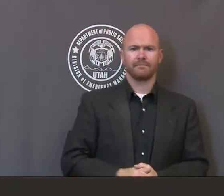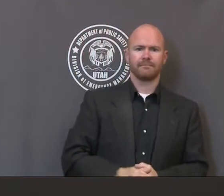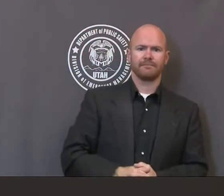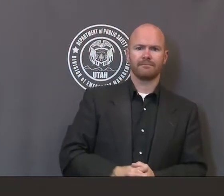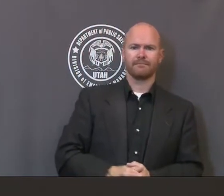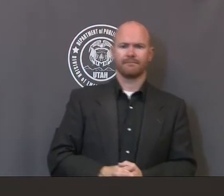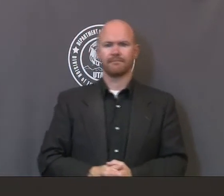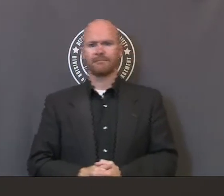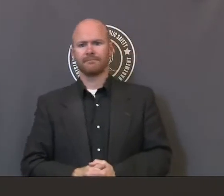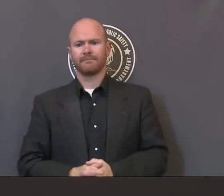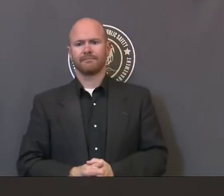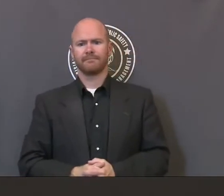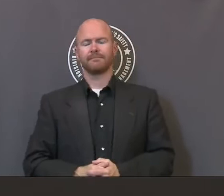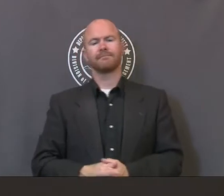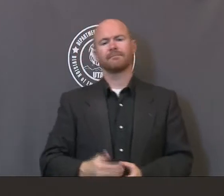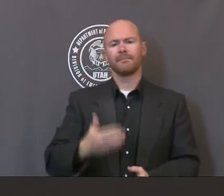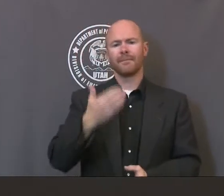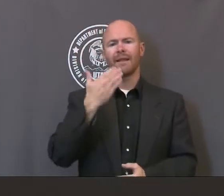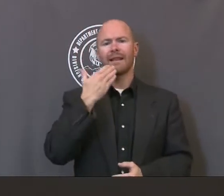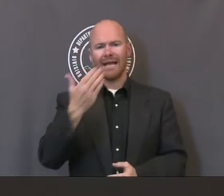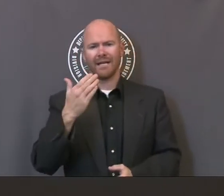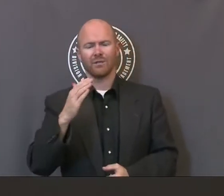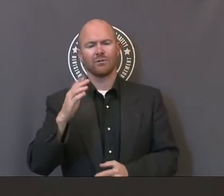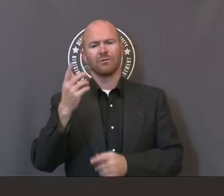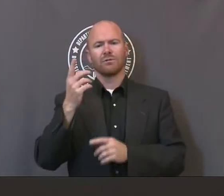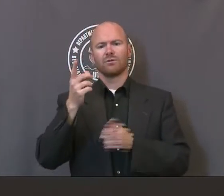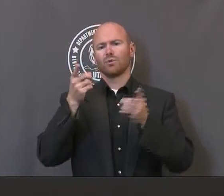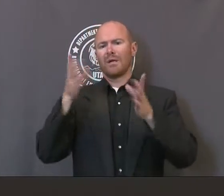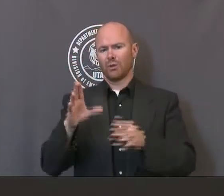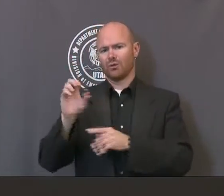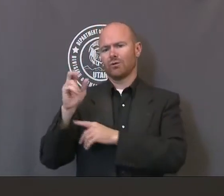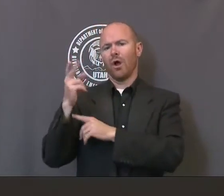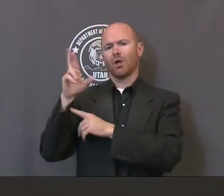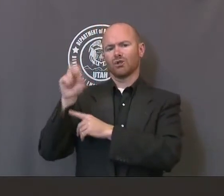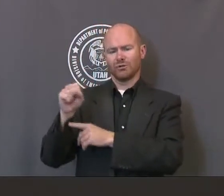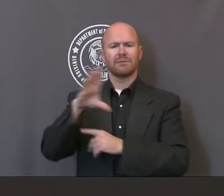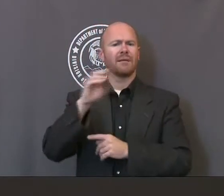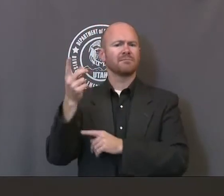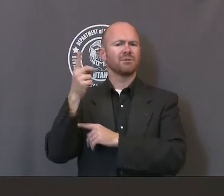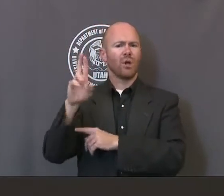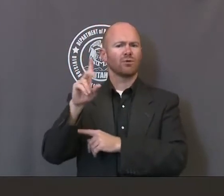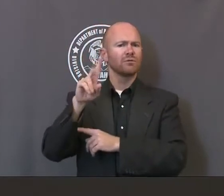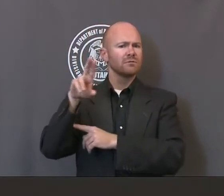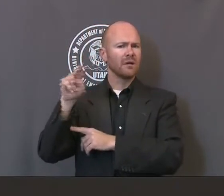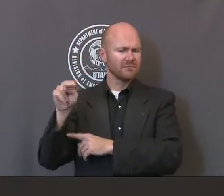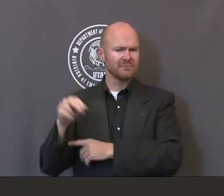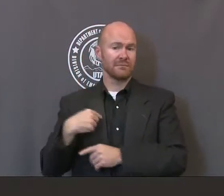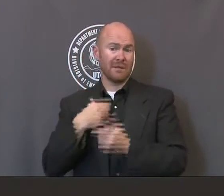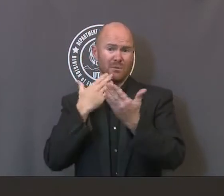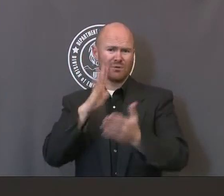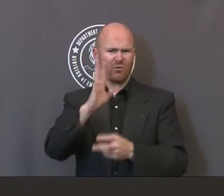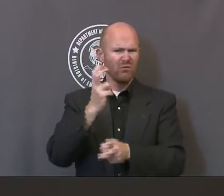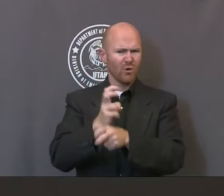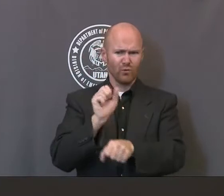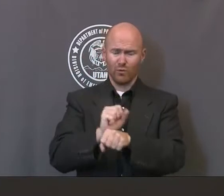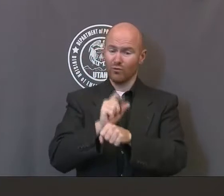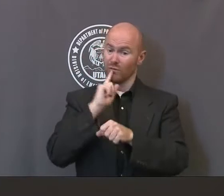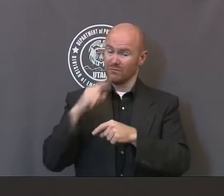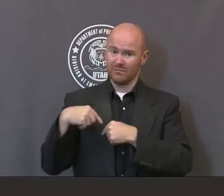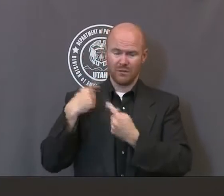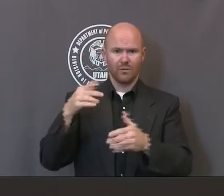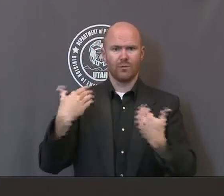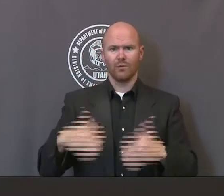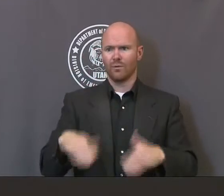Well, thank you, Director Saunders and Dr. Dunn. We appreciate the work that's been put on. This has been, for the last week, a